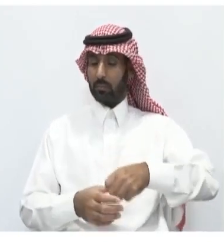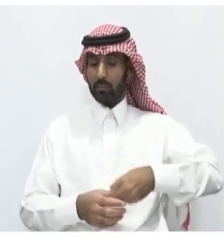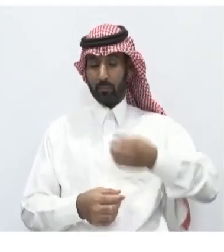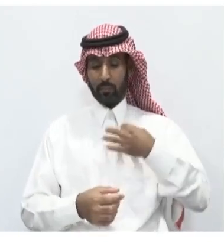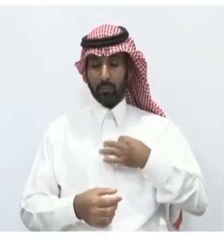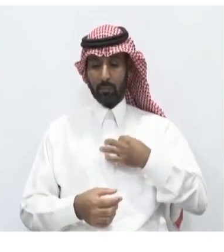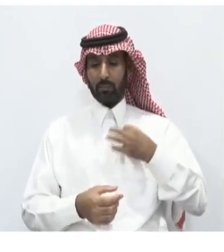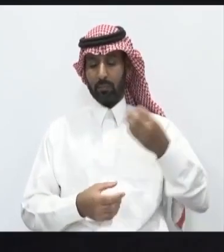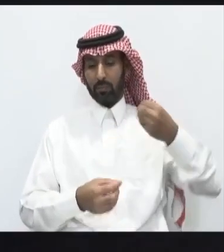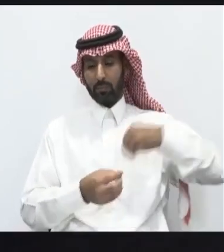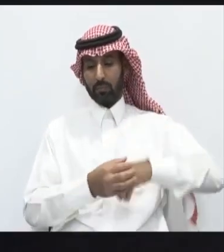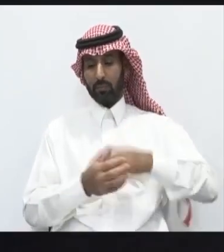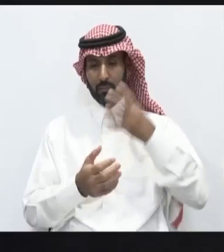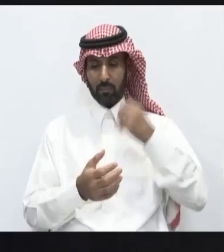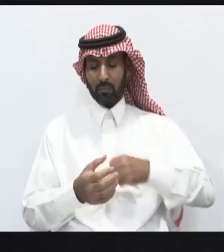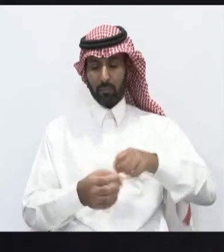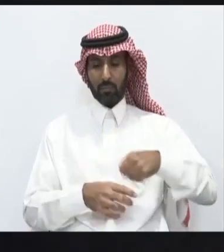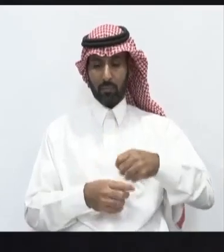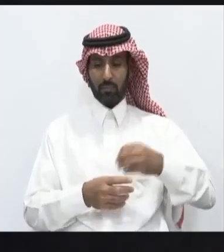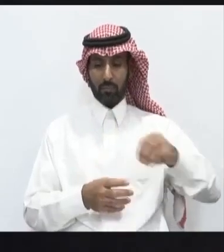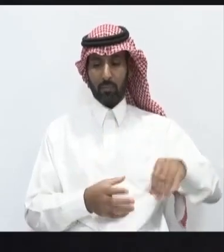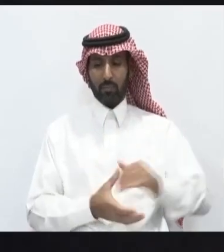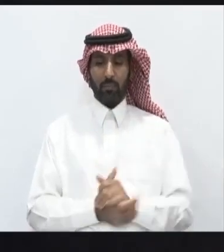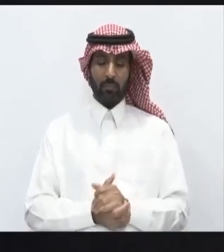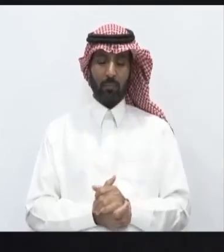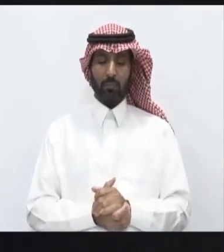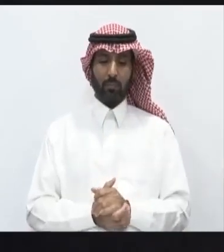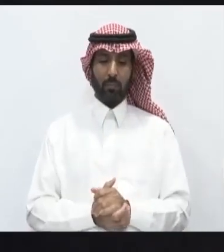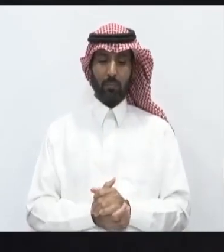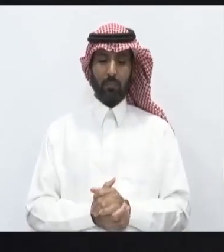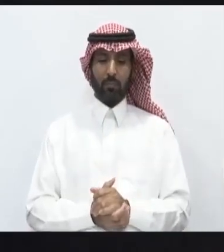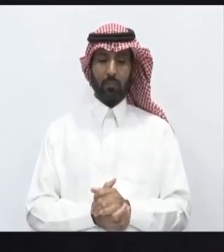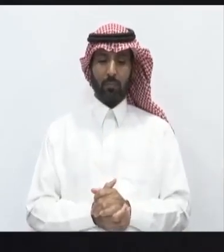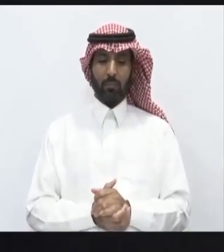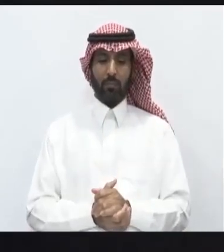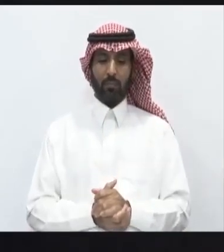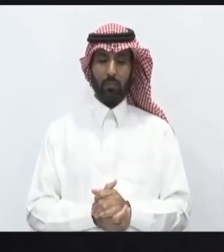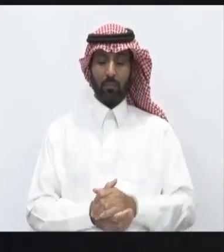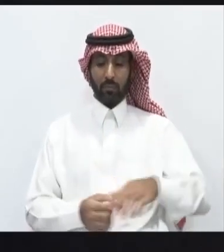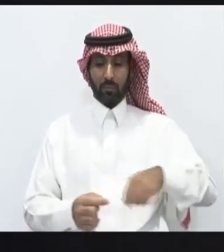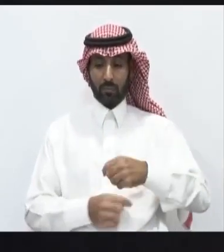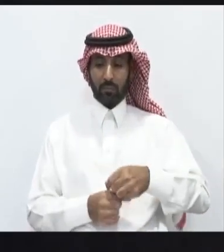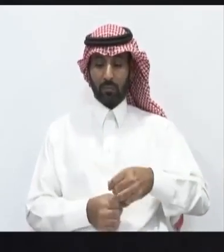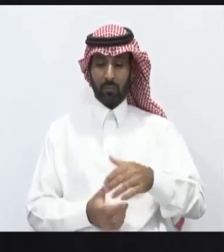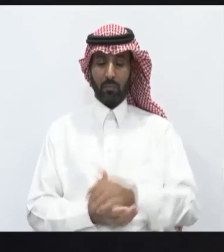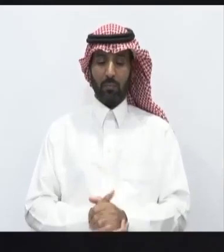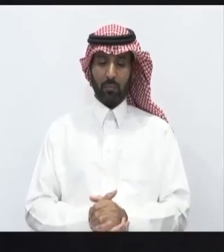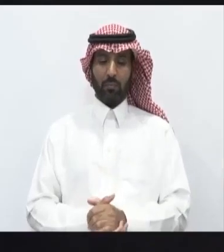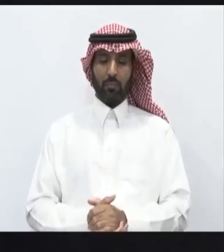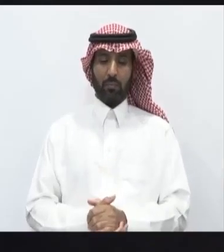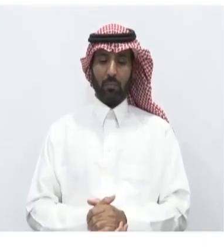dirty laundry or even the garbage that you throw. So you don't throw them. You don't throw them out in nature. You put them in